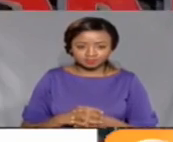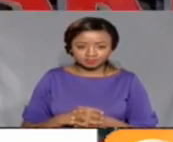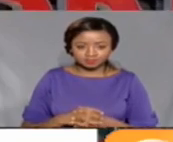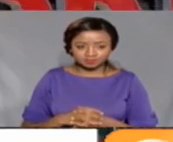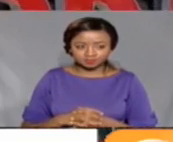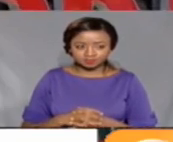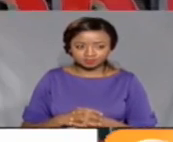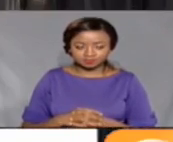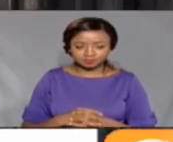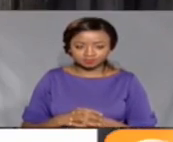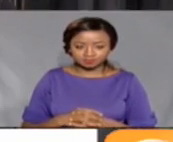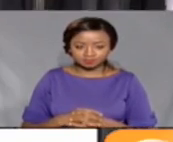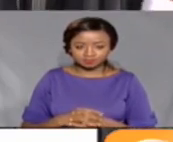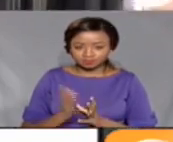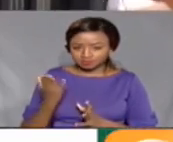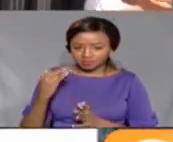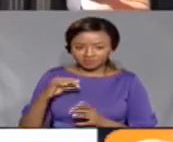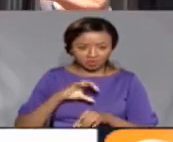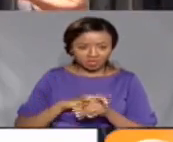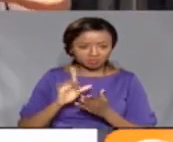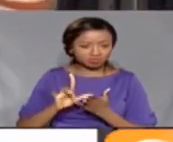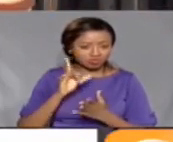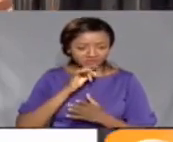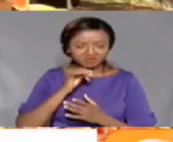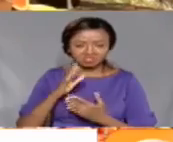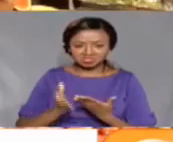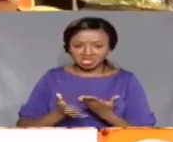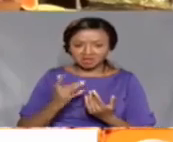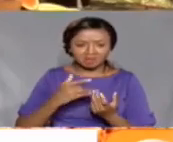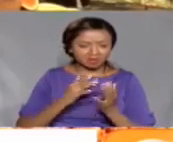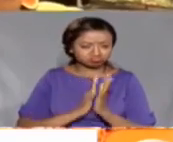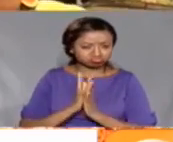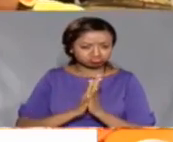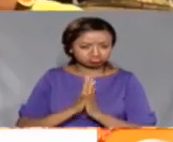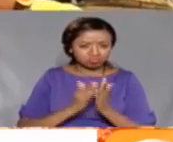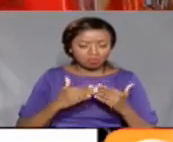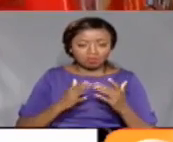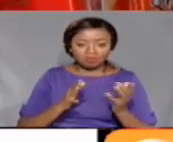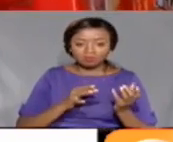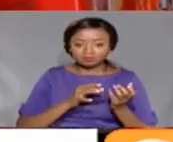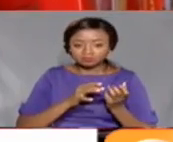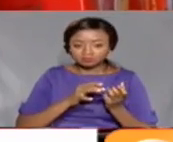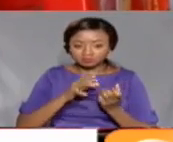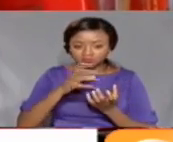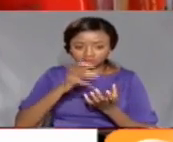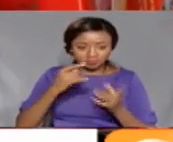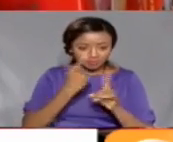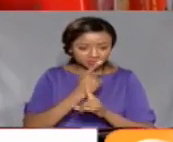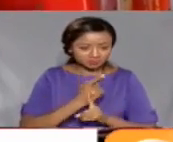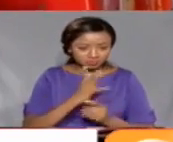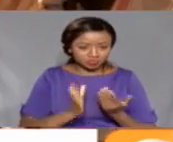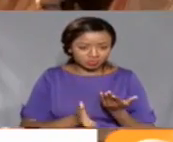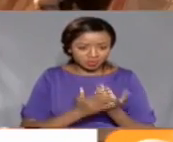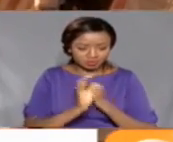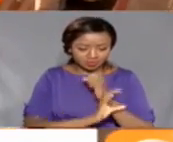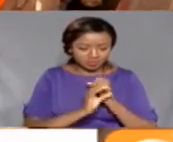Backed by lending it received recently, Quickmart has embarked on an aggressive expansion drive to increase its outlets in the